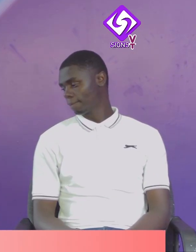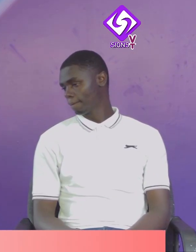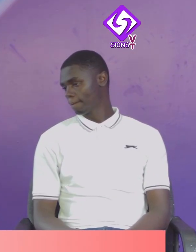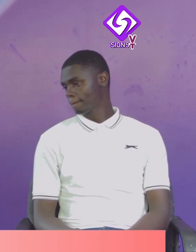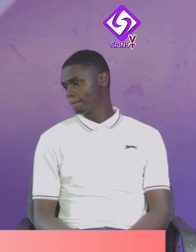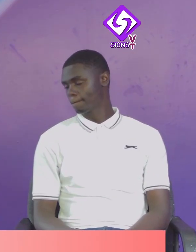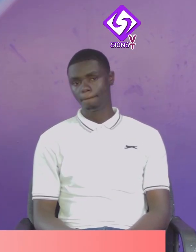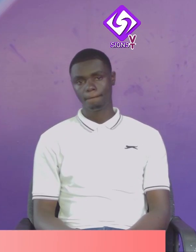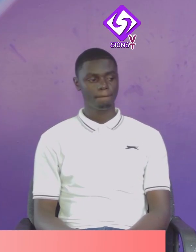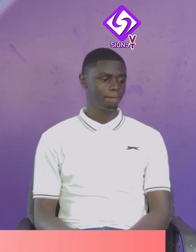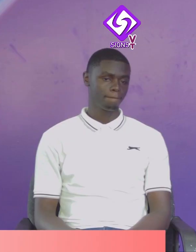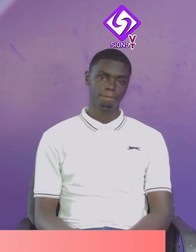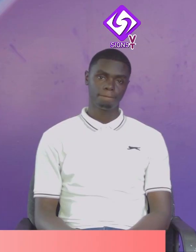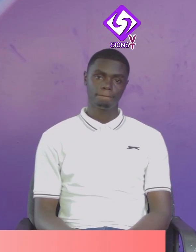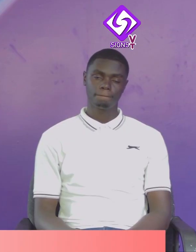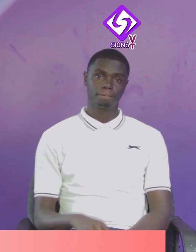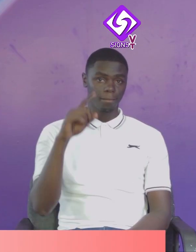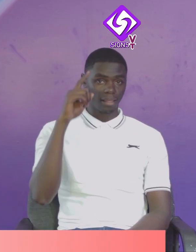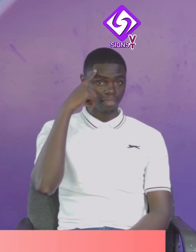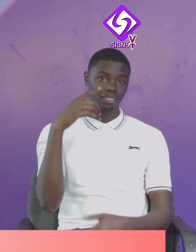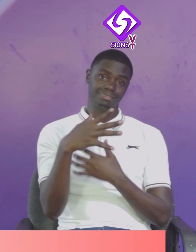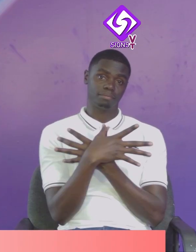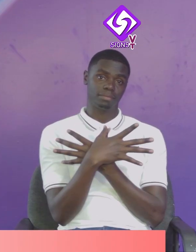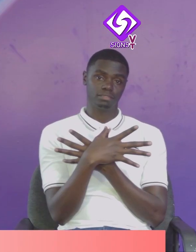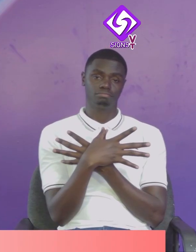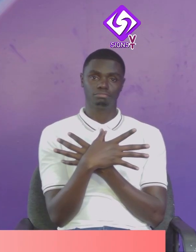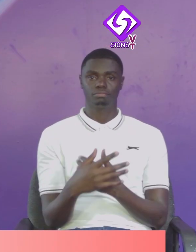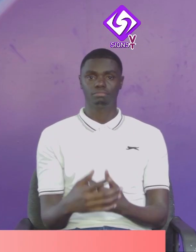with Germany. Right. Because